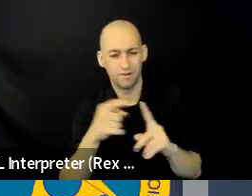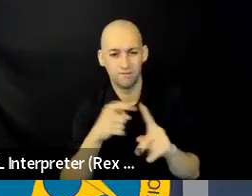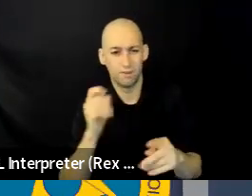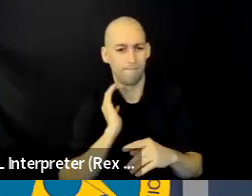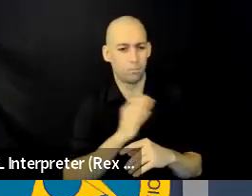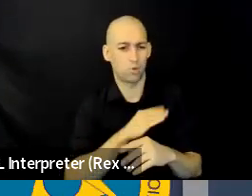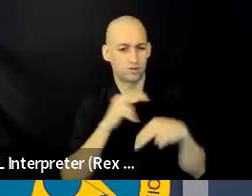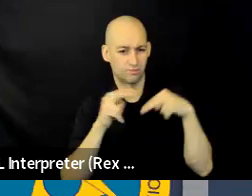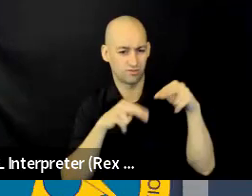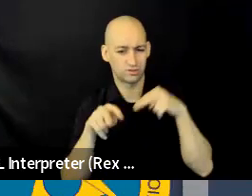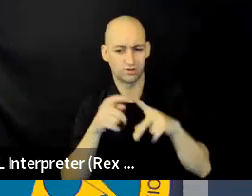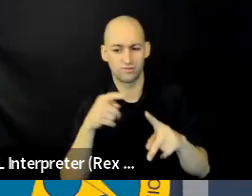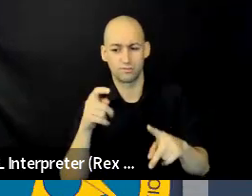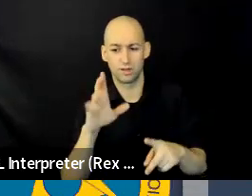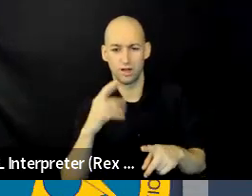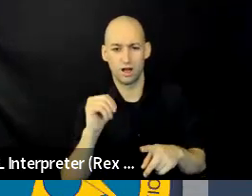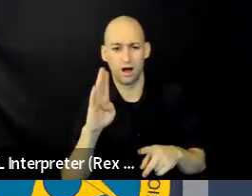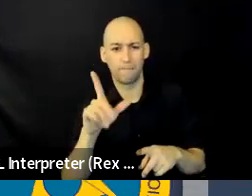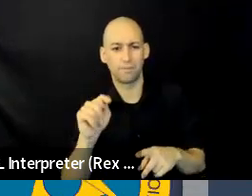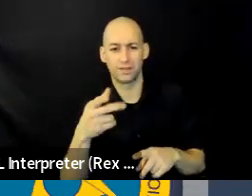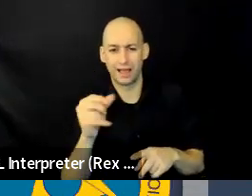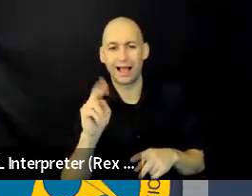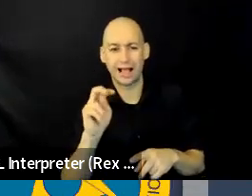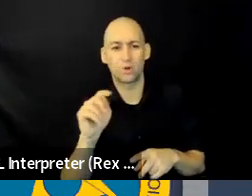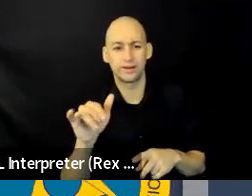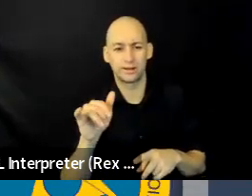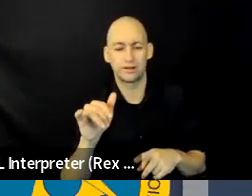Humboldt County, Rex Bond.